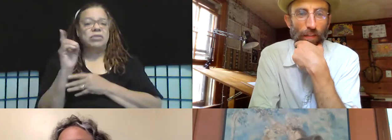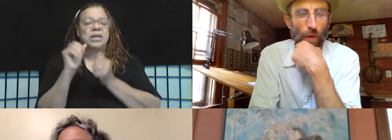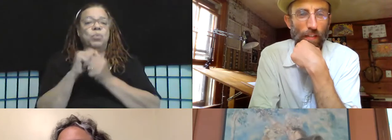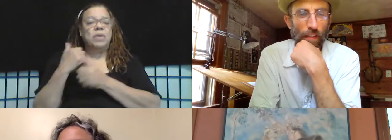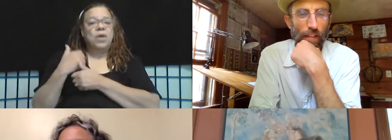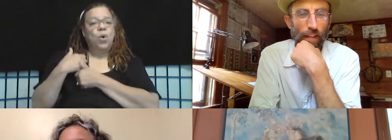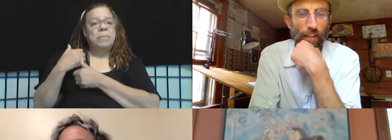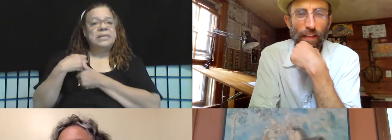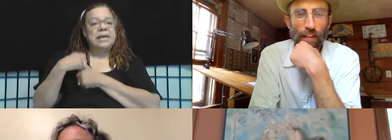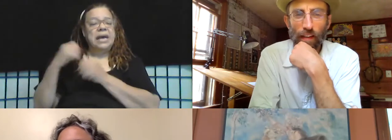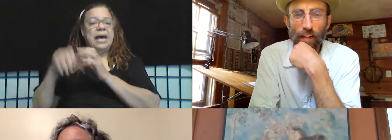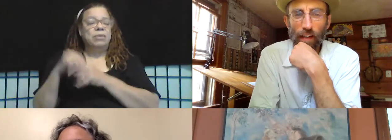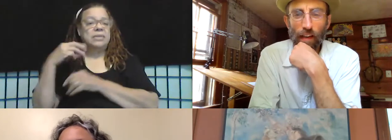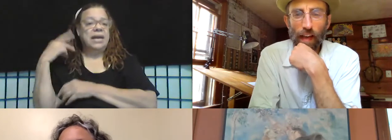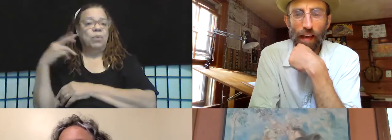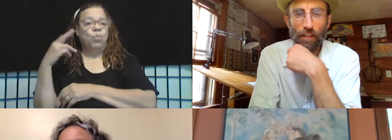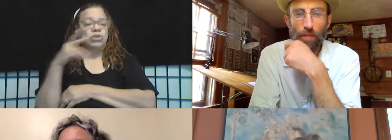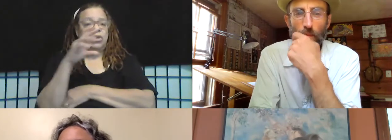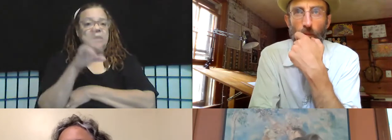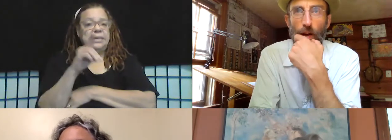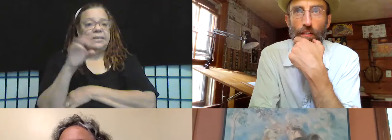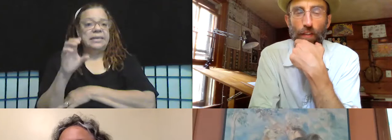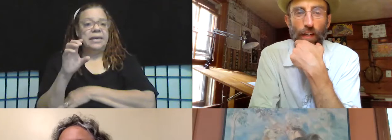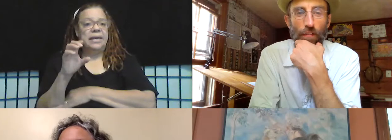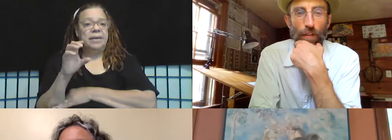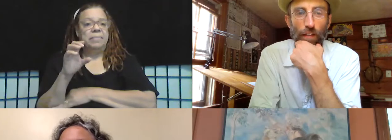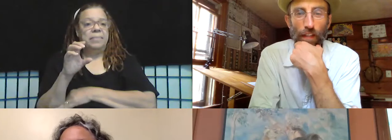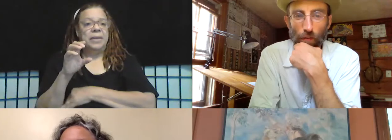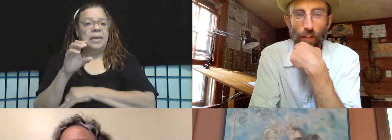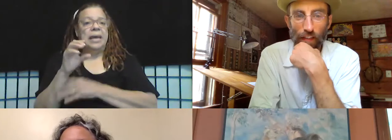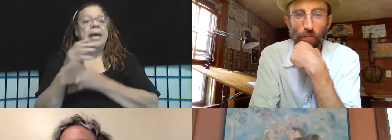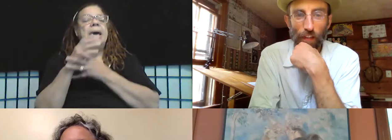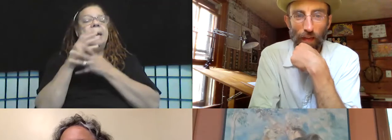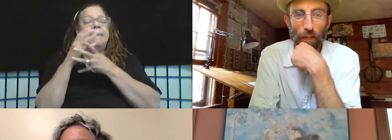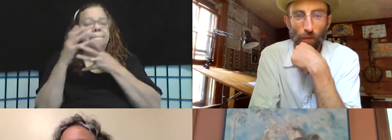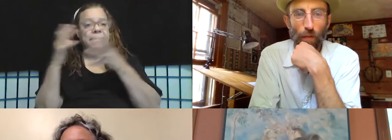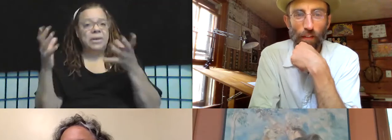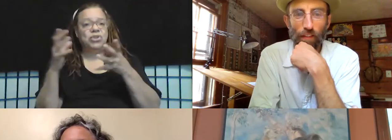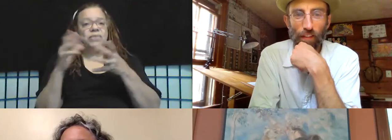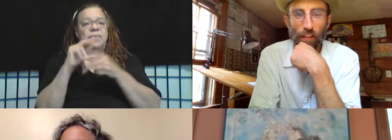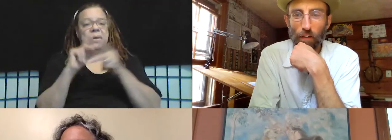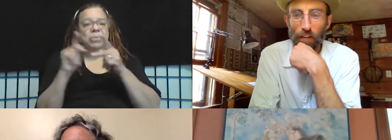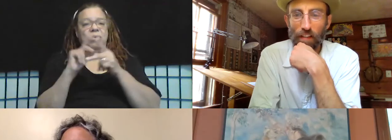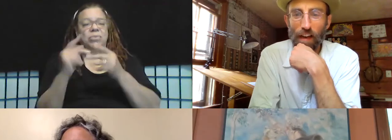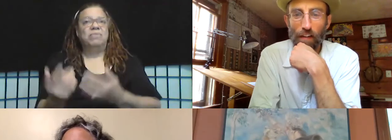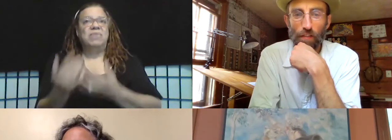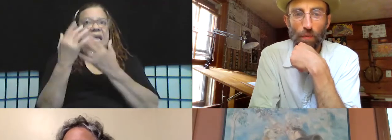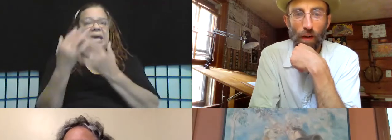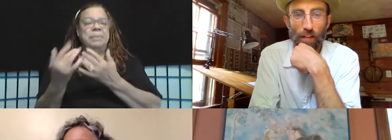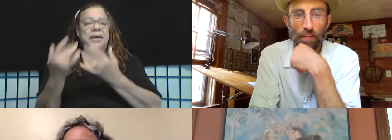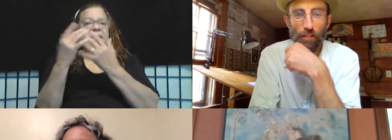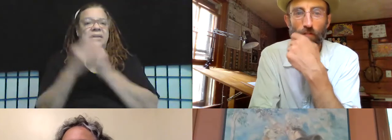the gates of Washington, D.C., and much of the country literally in flaming ruins,